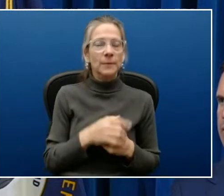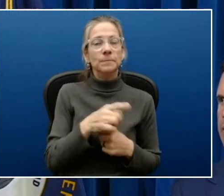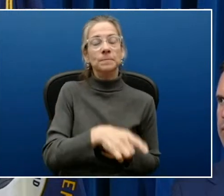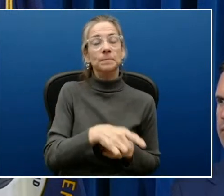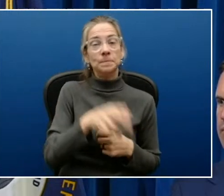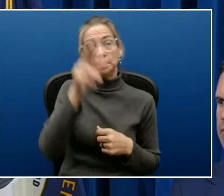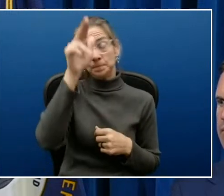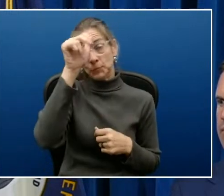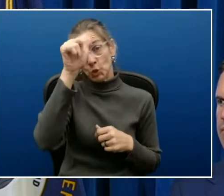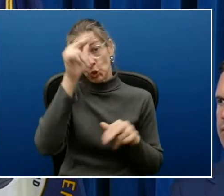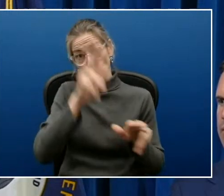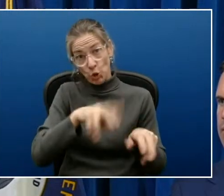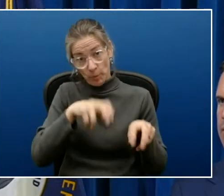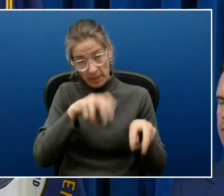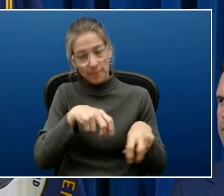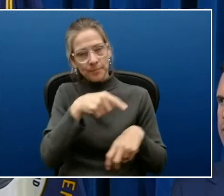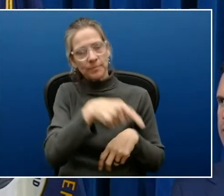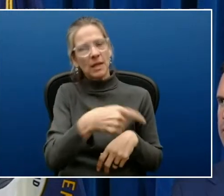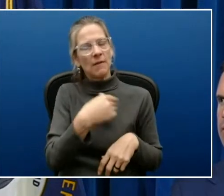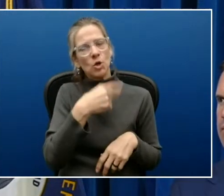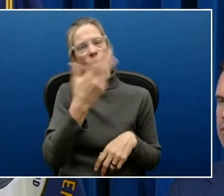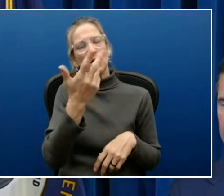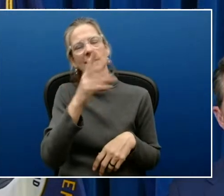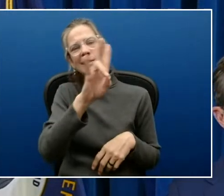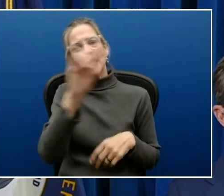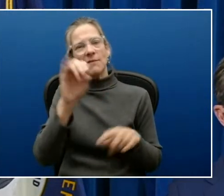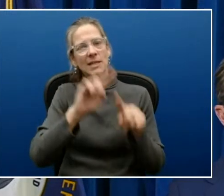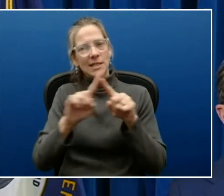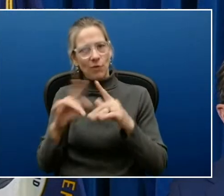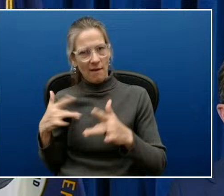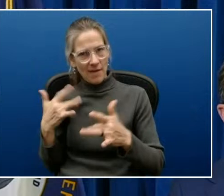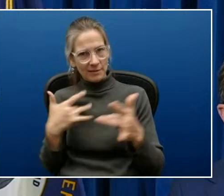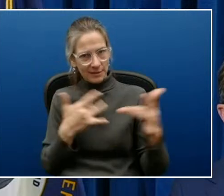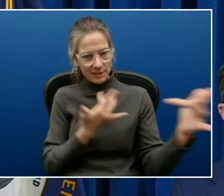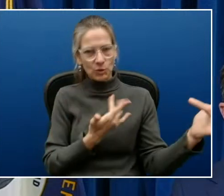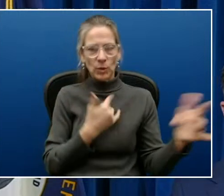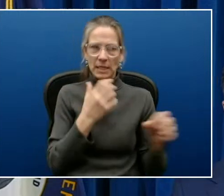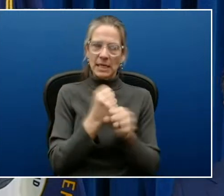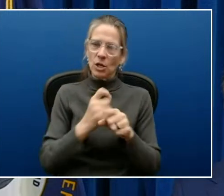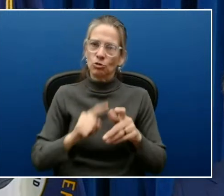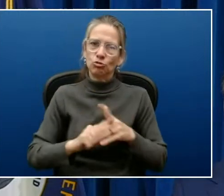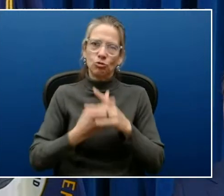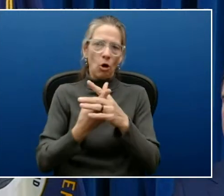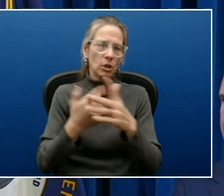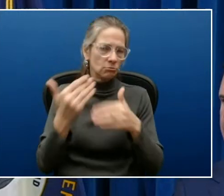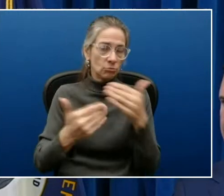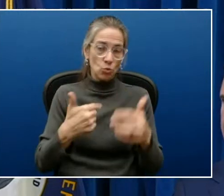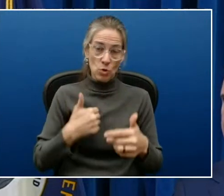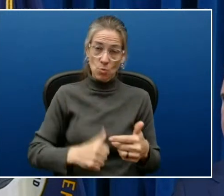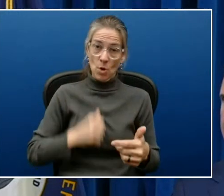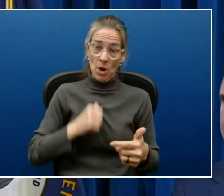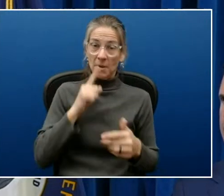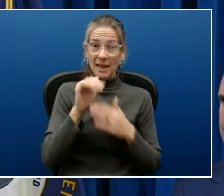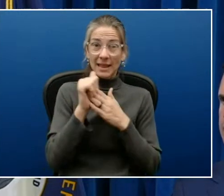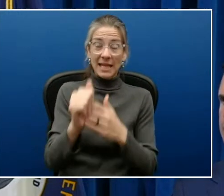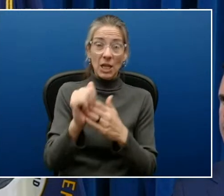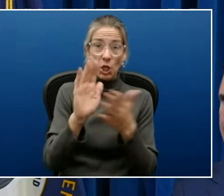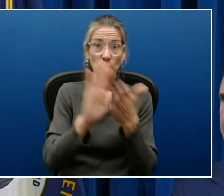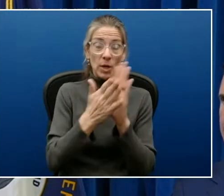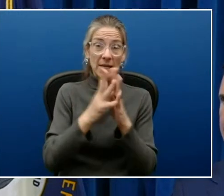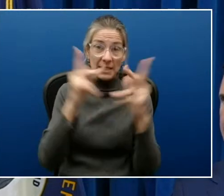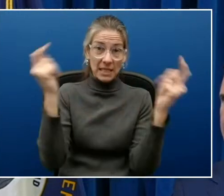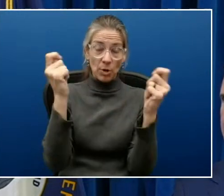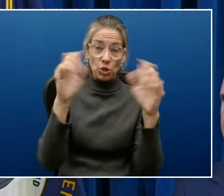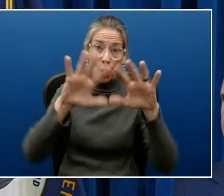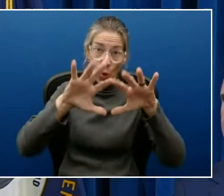awards-winning celebration for more than 70 events, and we're really just getting started. We're proud to be the leading community celebration in the world. We're one of the